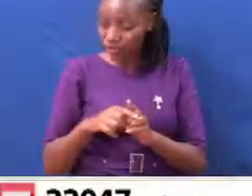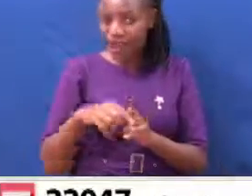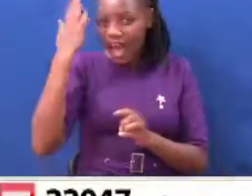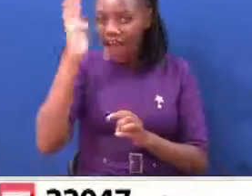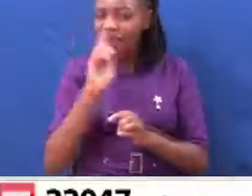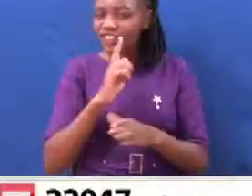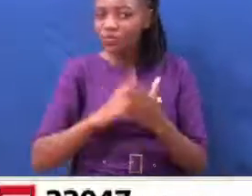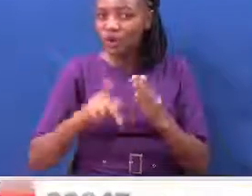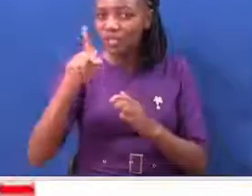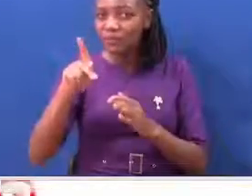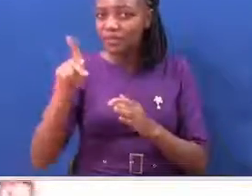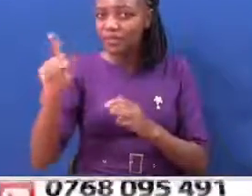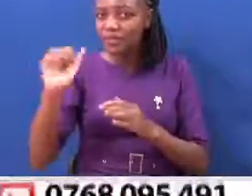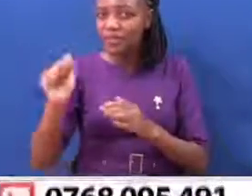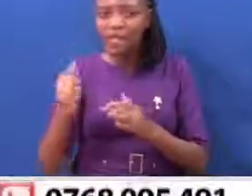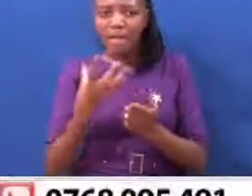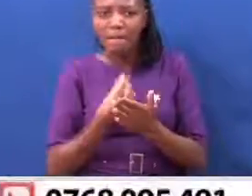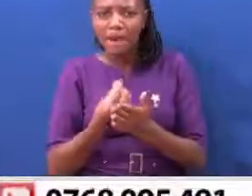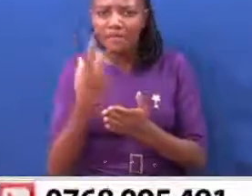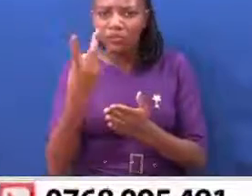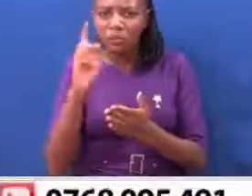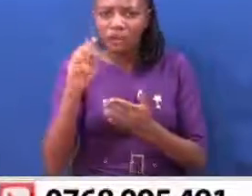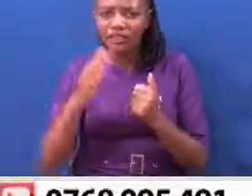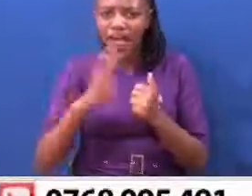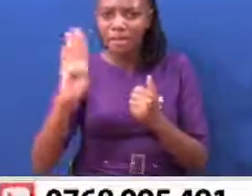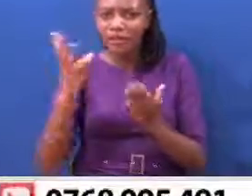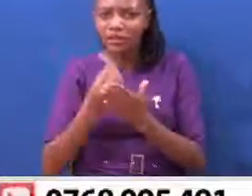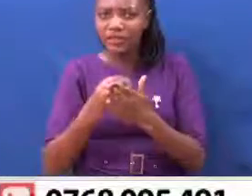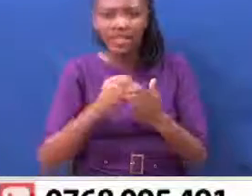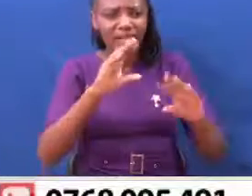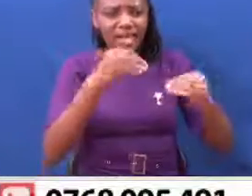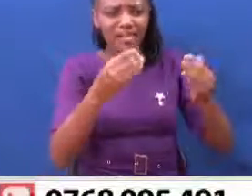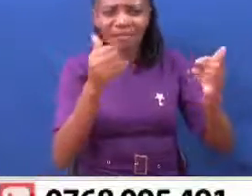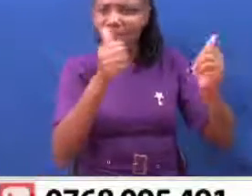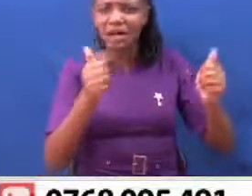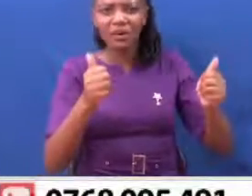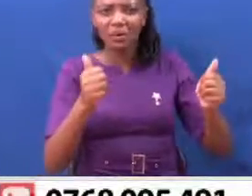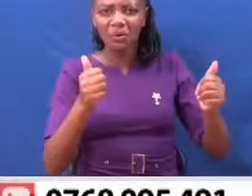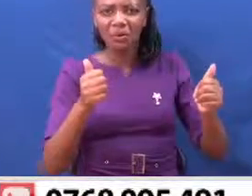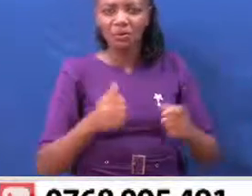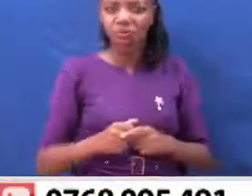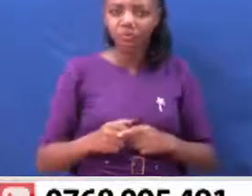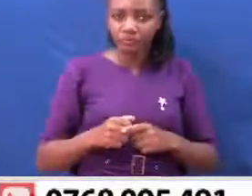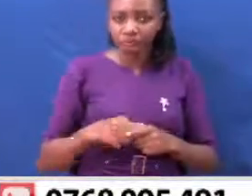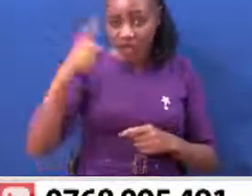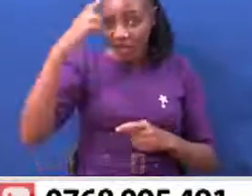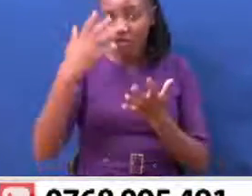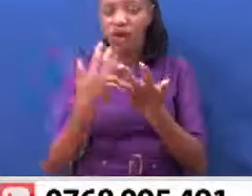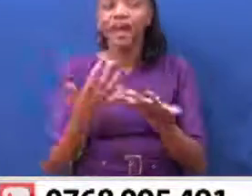that PPEs worth 2.9 billion shillings have not been sold. But for items